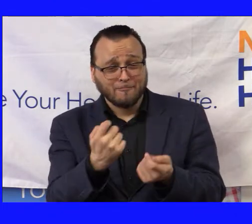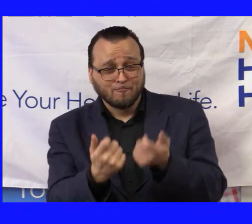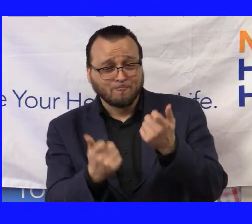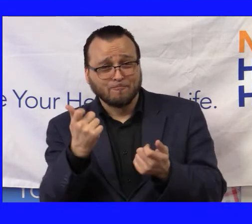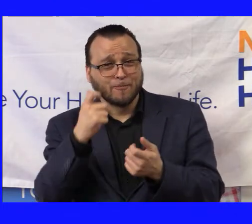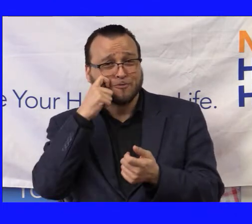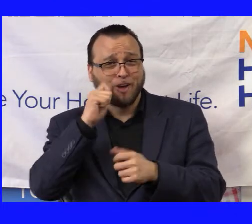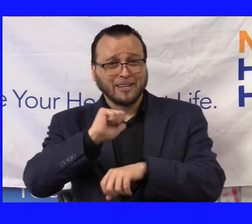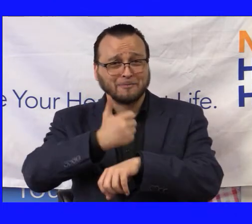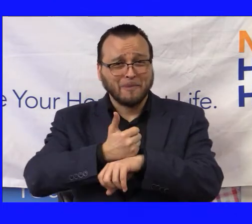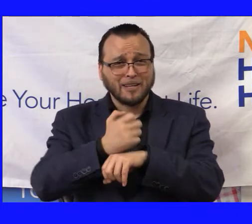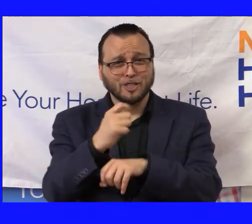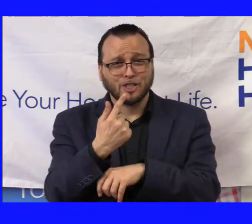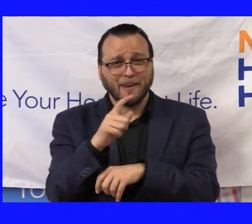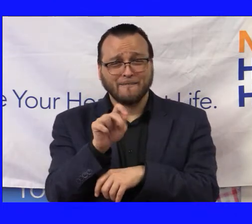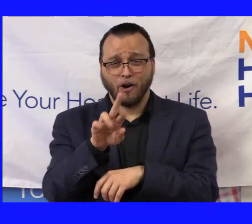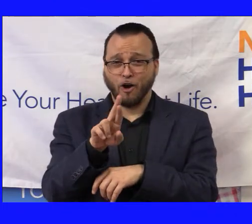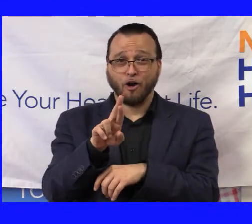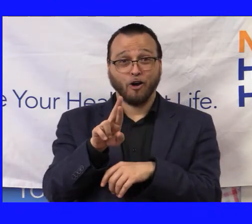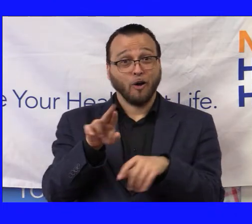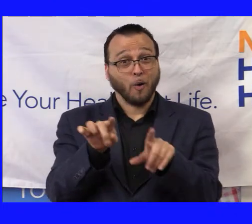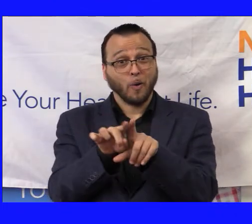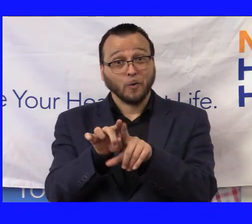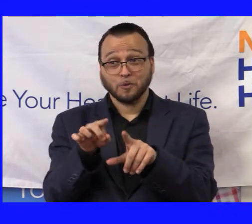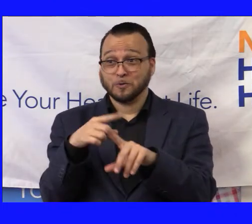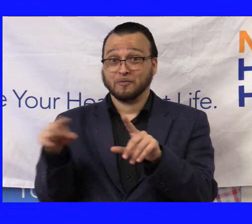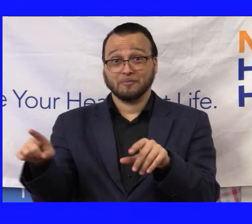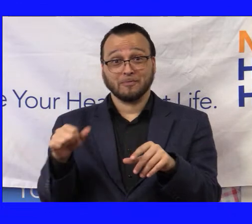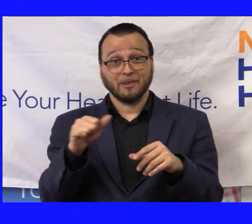GFR, as well as all of the clinical council. So it's really